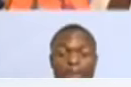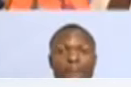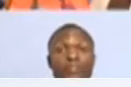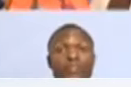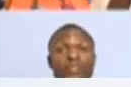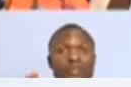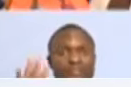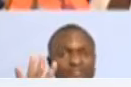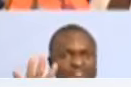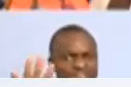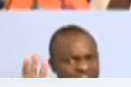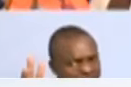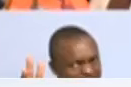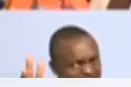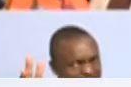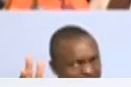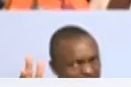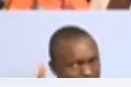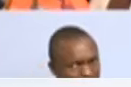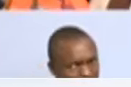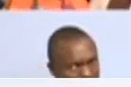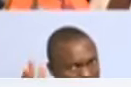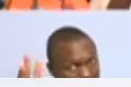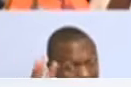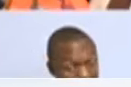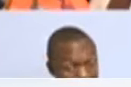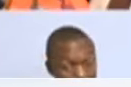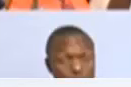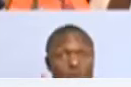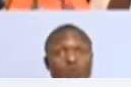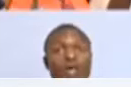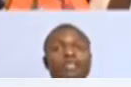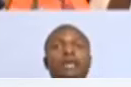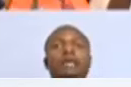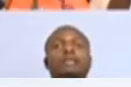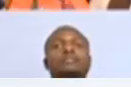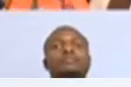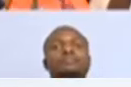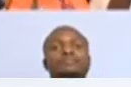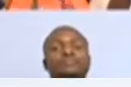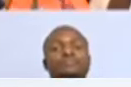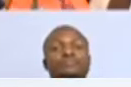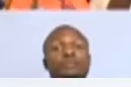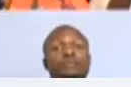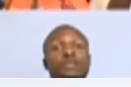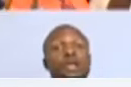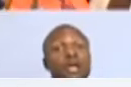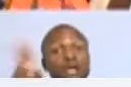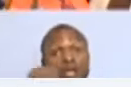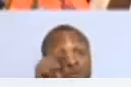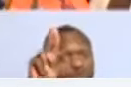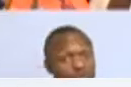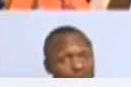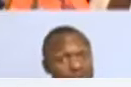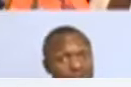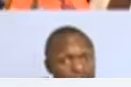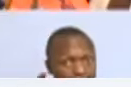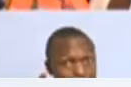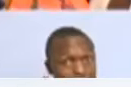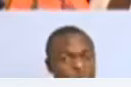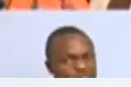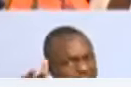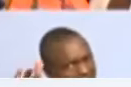56.6 million kwacha cash. US dollar 30.8 million.